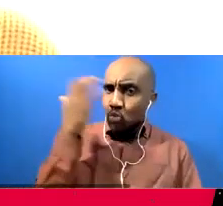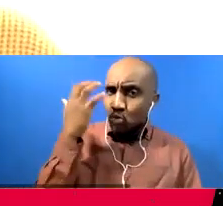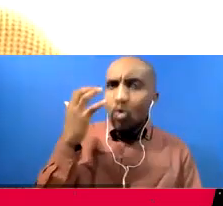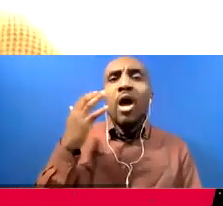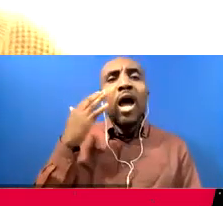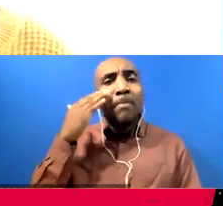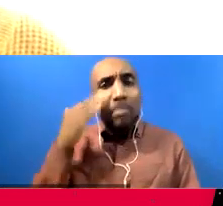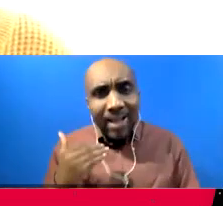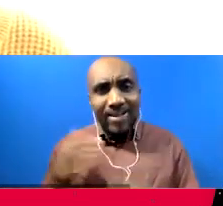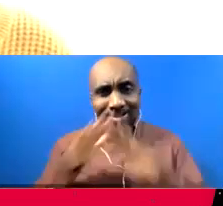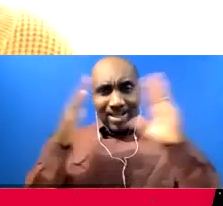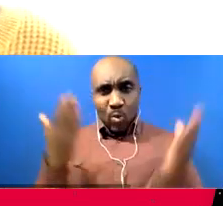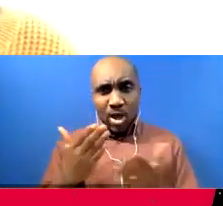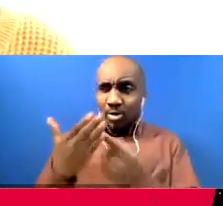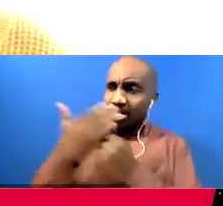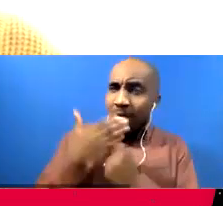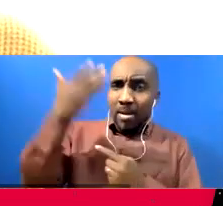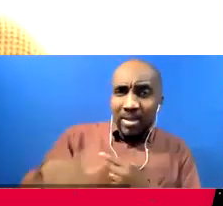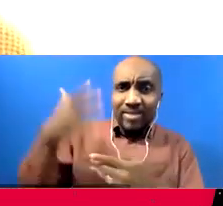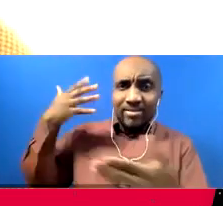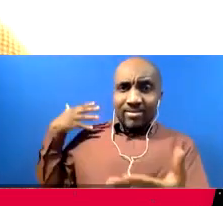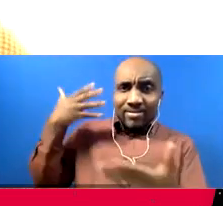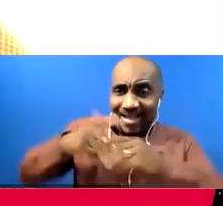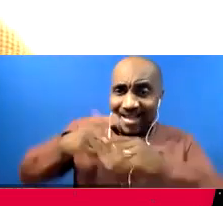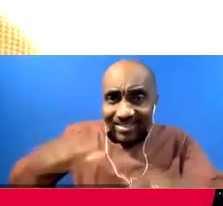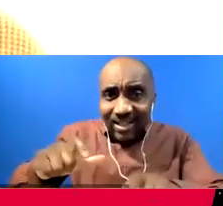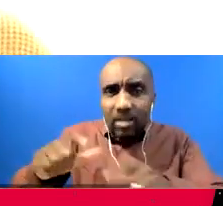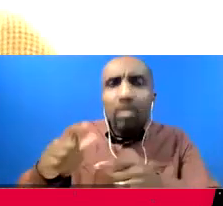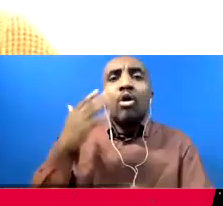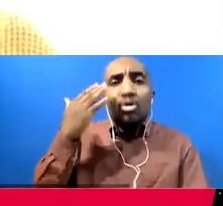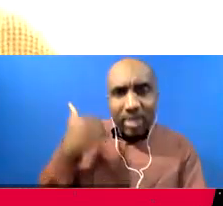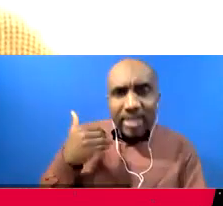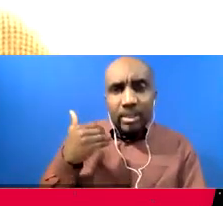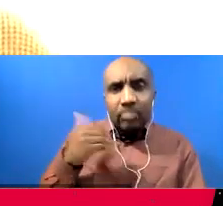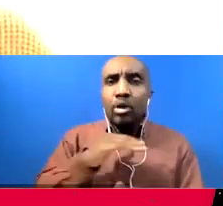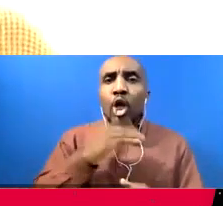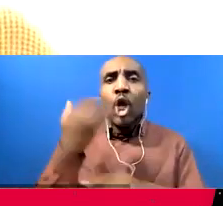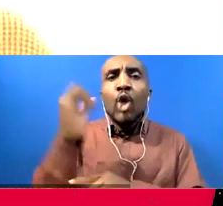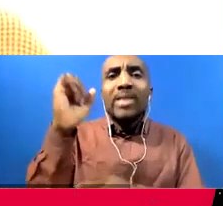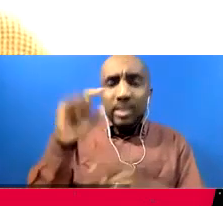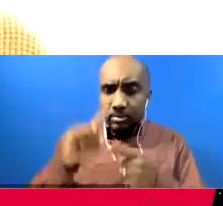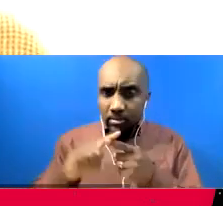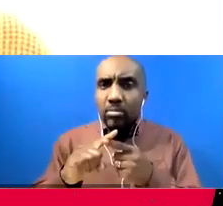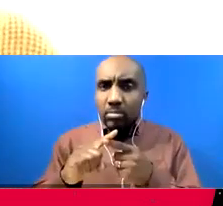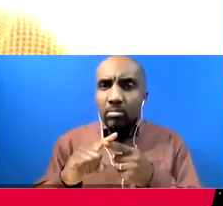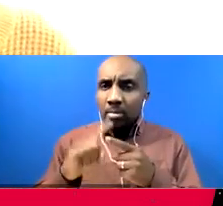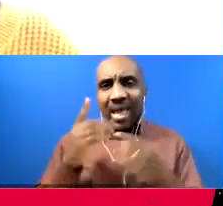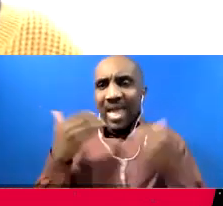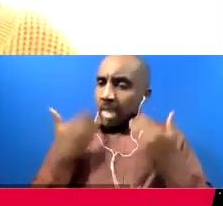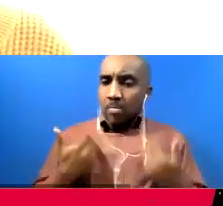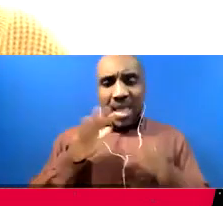the globe are experiencing and have experienced, are rooted in racism, colonization, imperialism, and militarism. So in the US